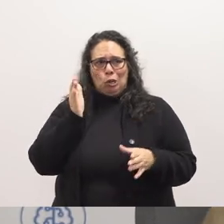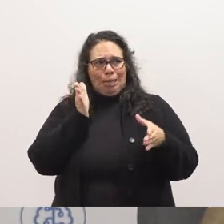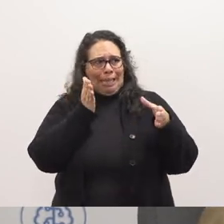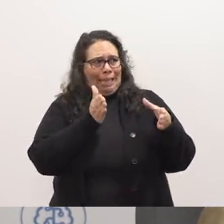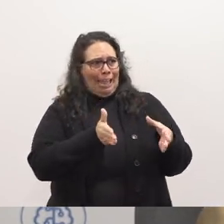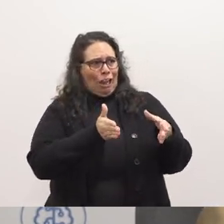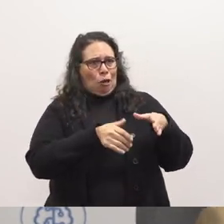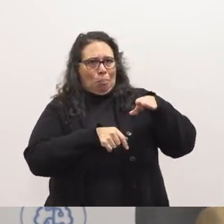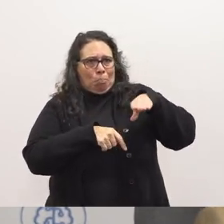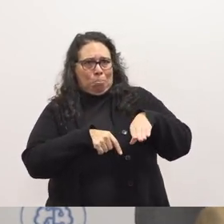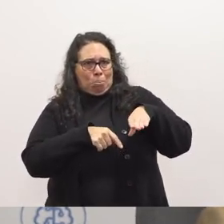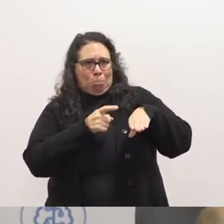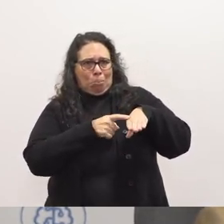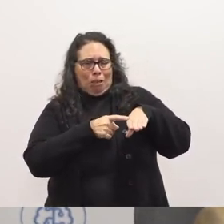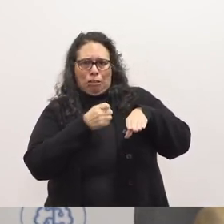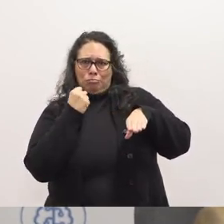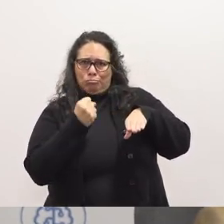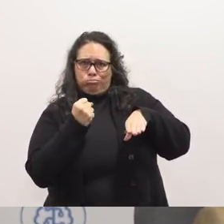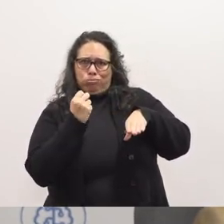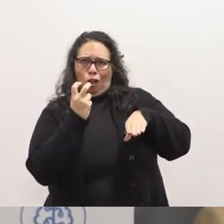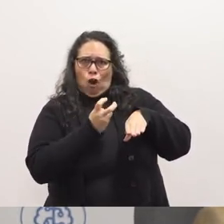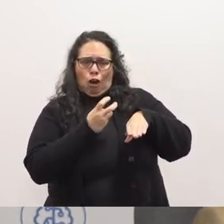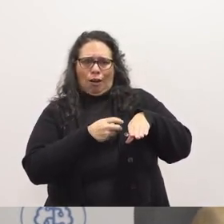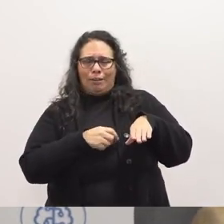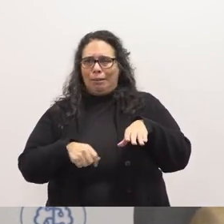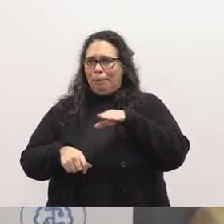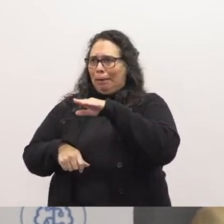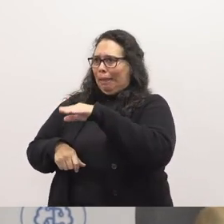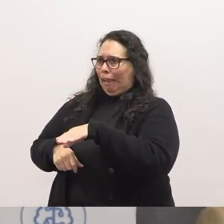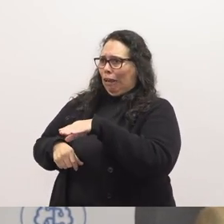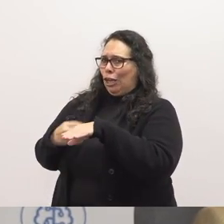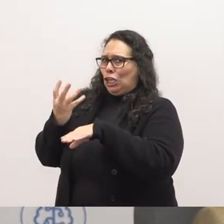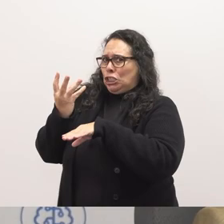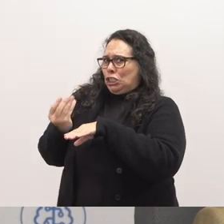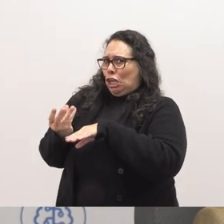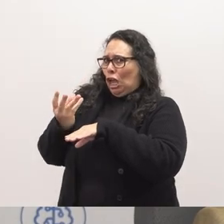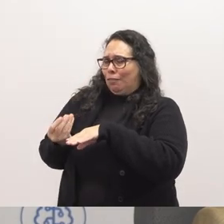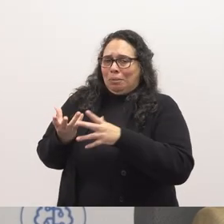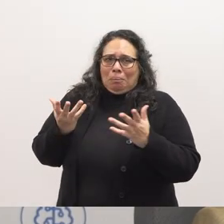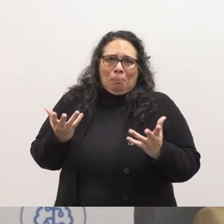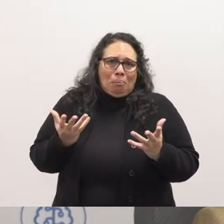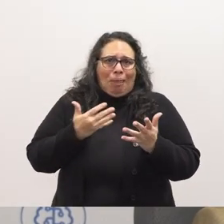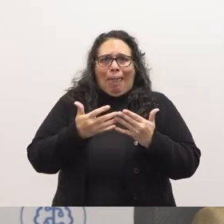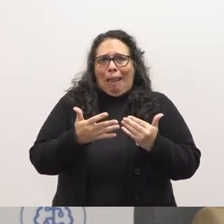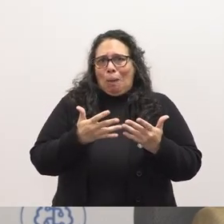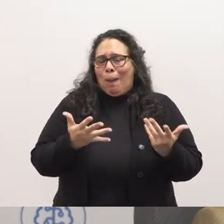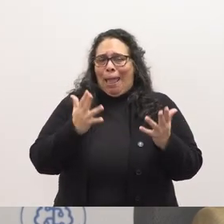and the softer mattresses. Anyhow, I hope it was successful.